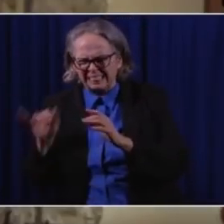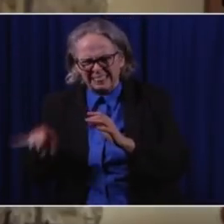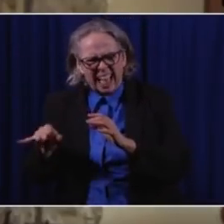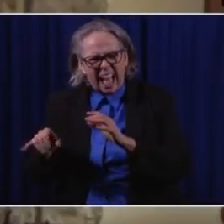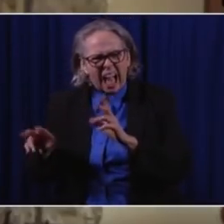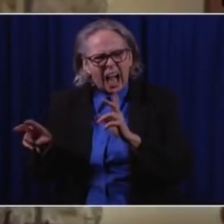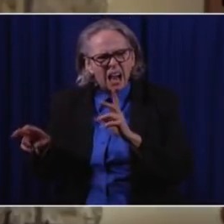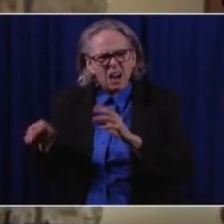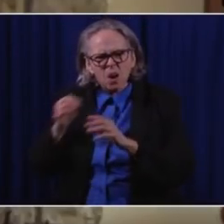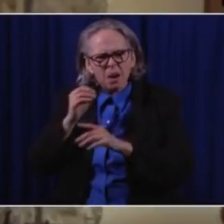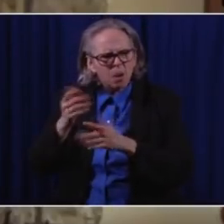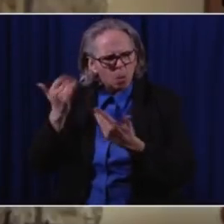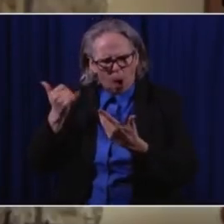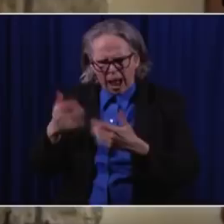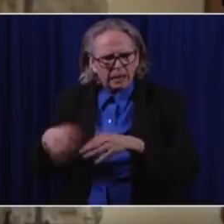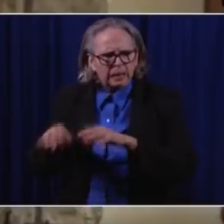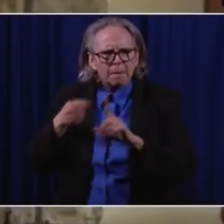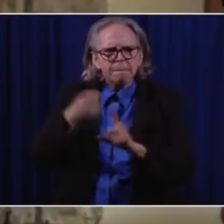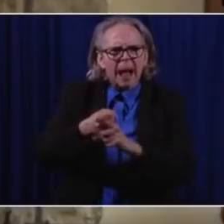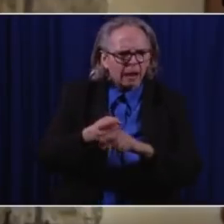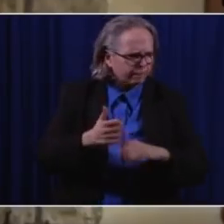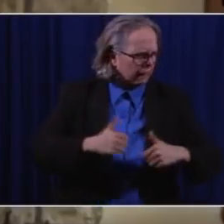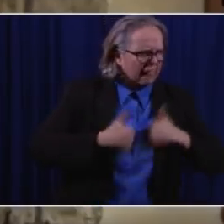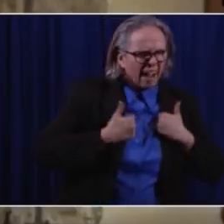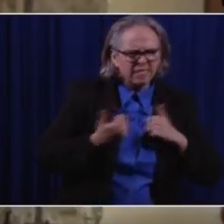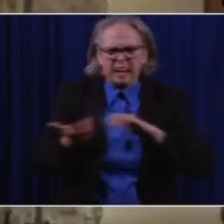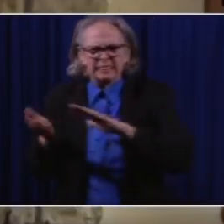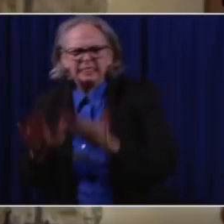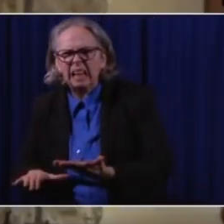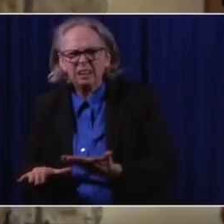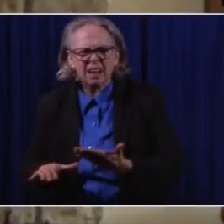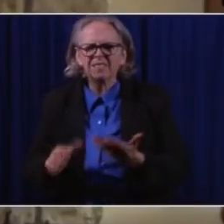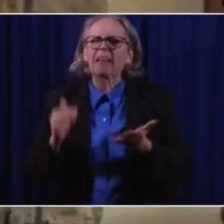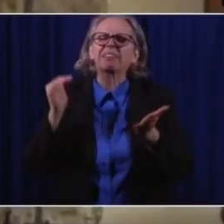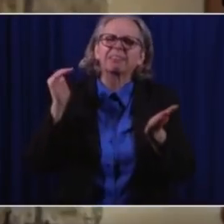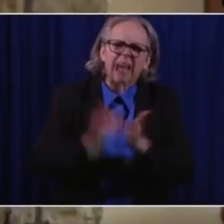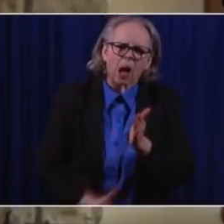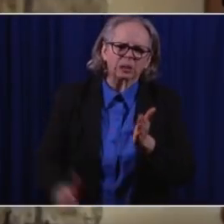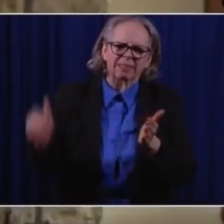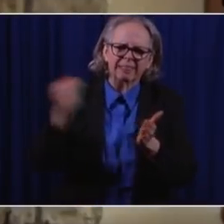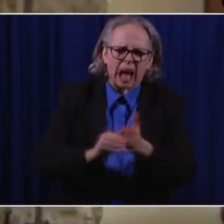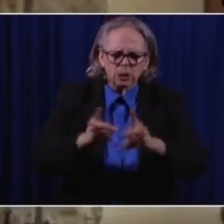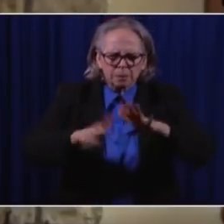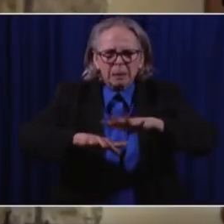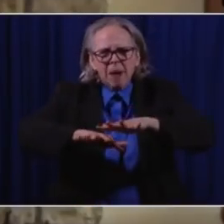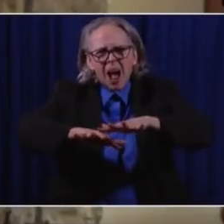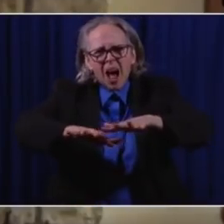death for possibly hundreds of thousands of Ohio citizens.